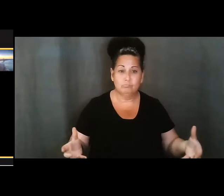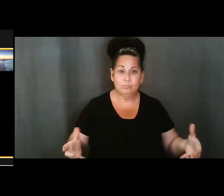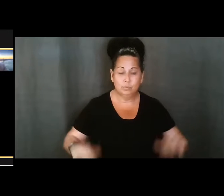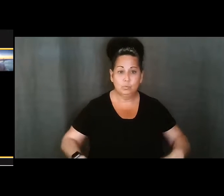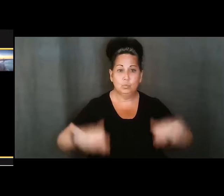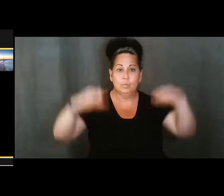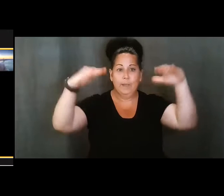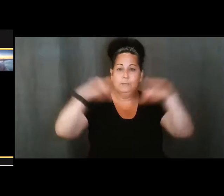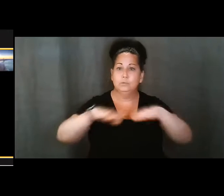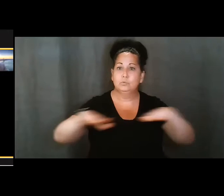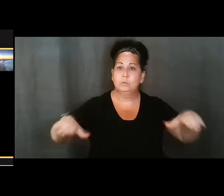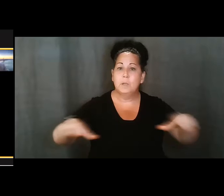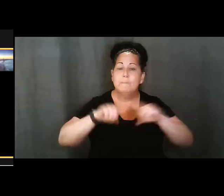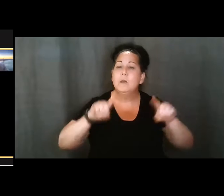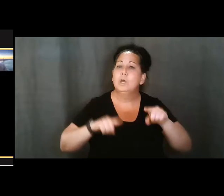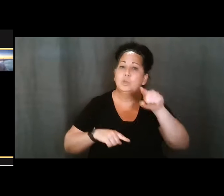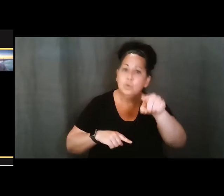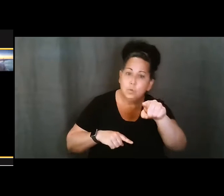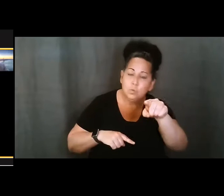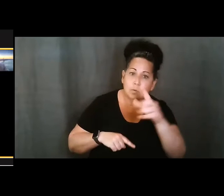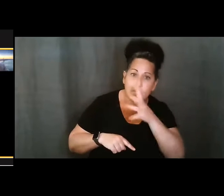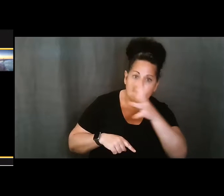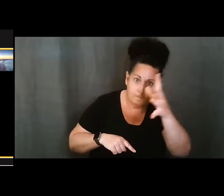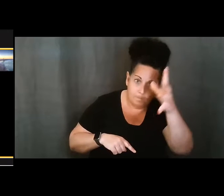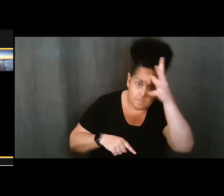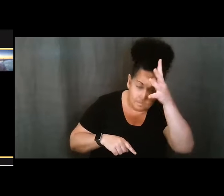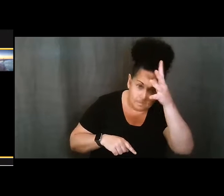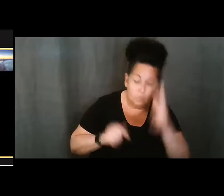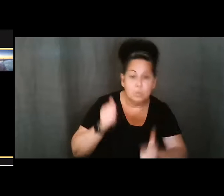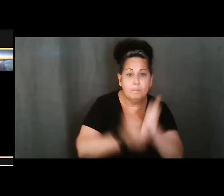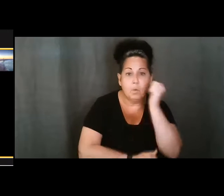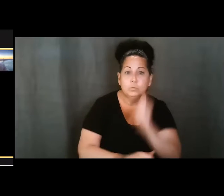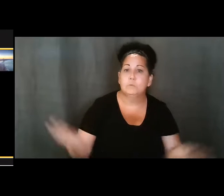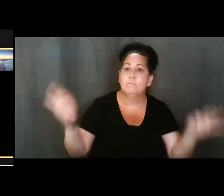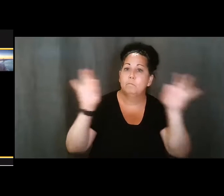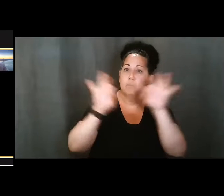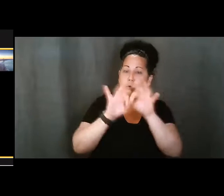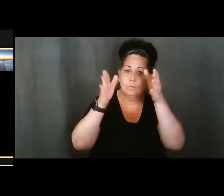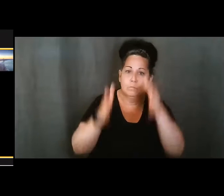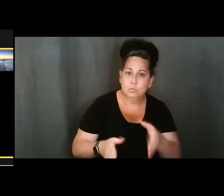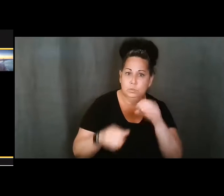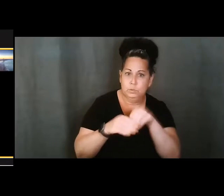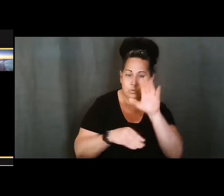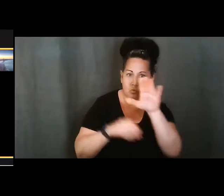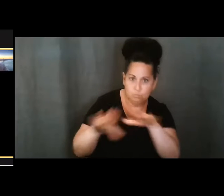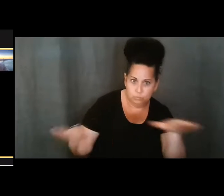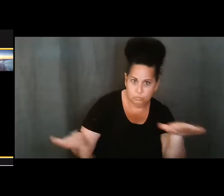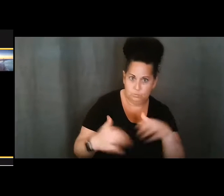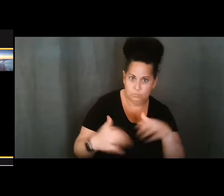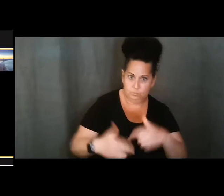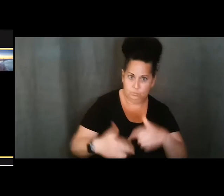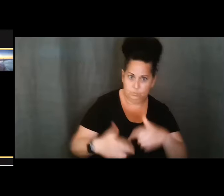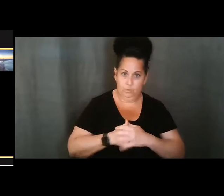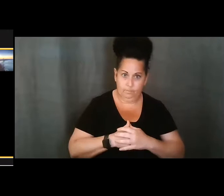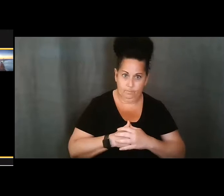the parent, are the single most important element in your child's life and their education. Thank you